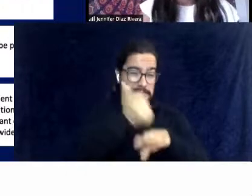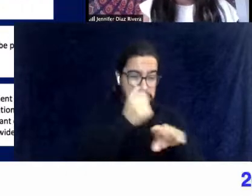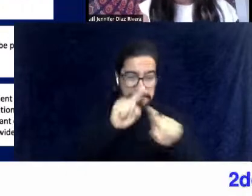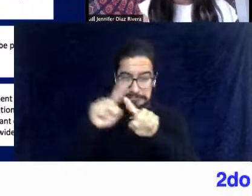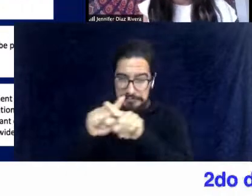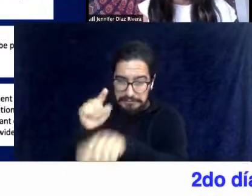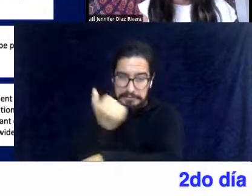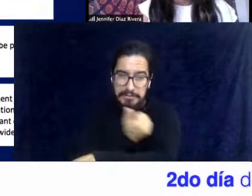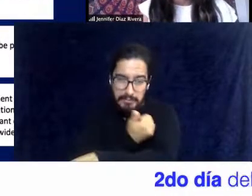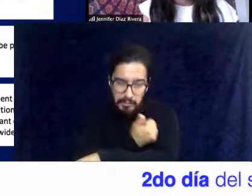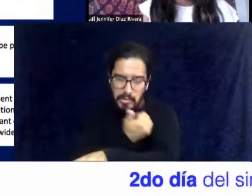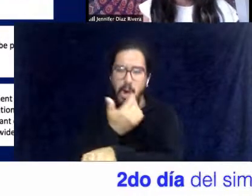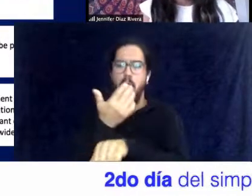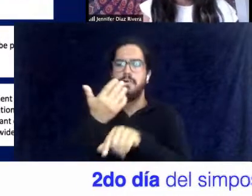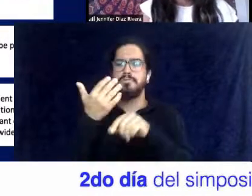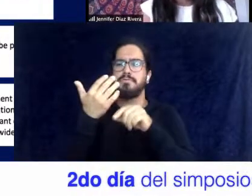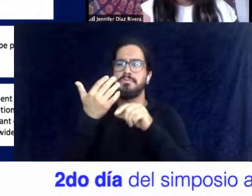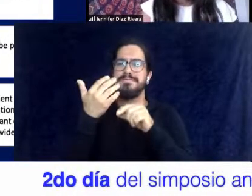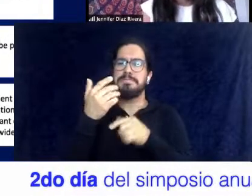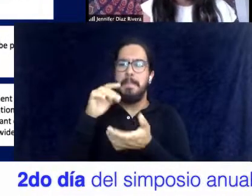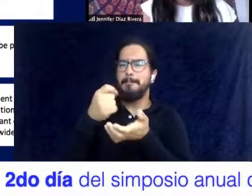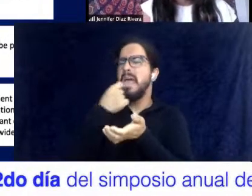and worldwide. Next.